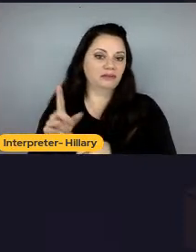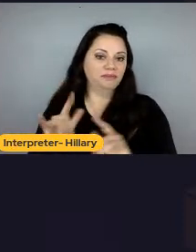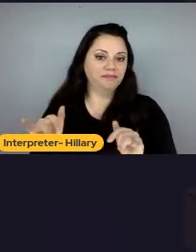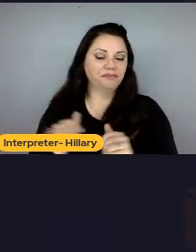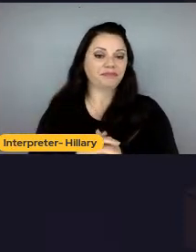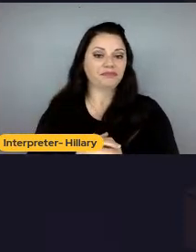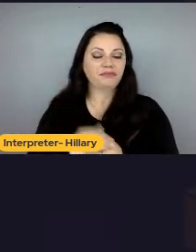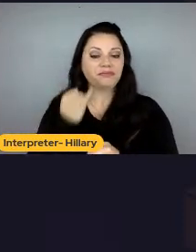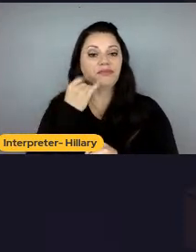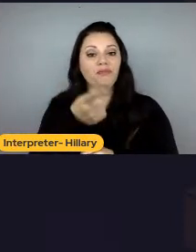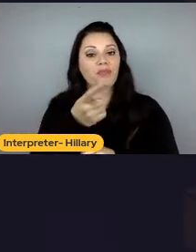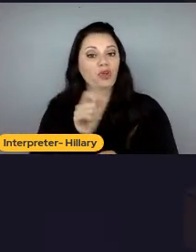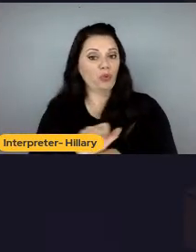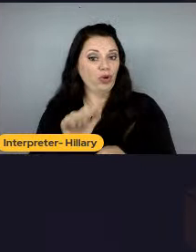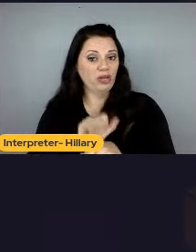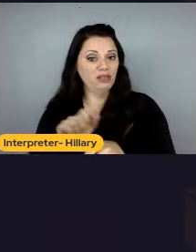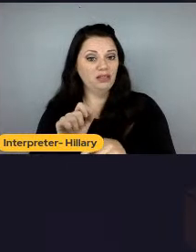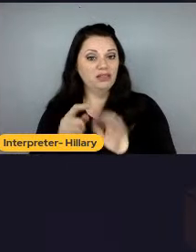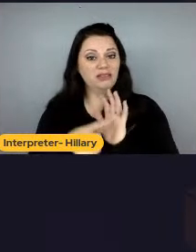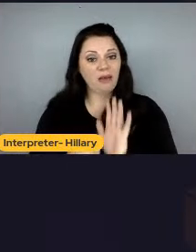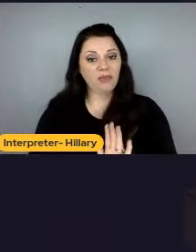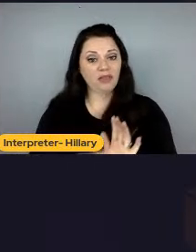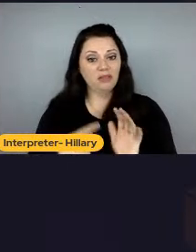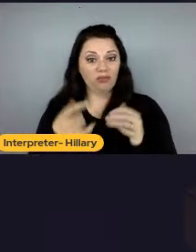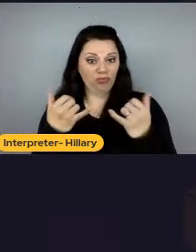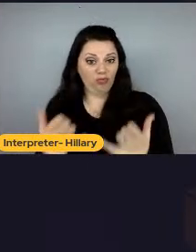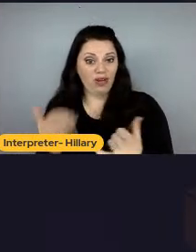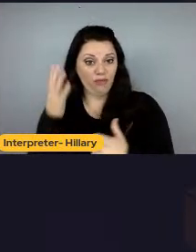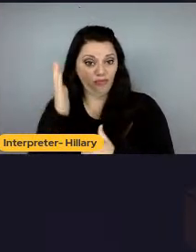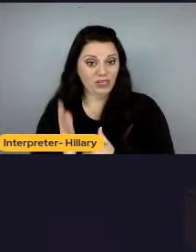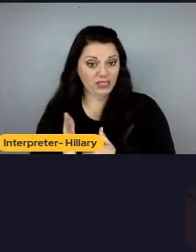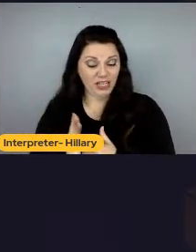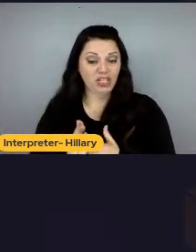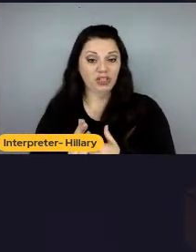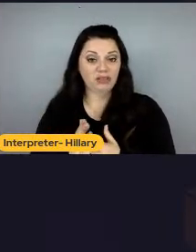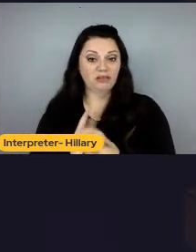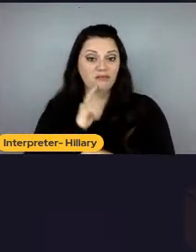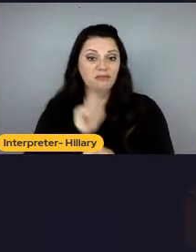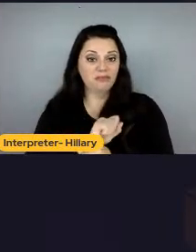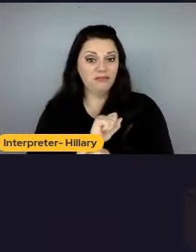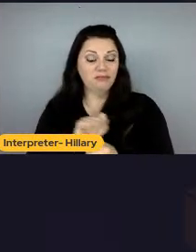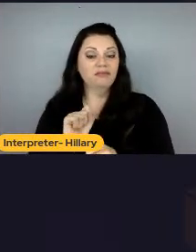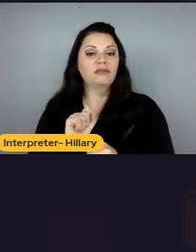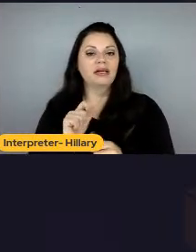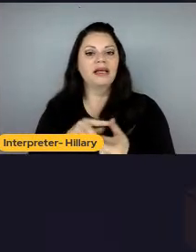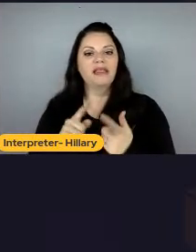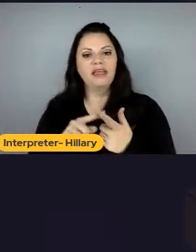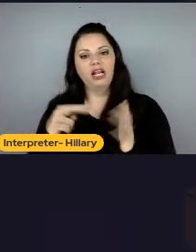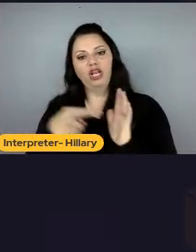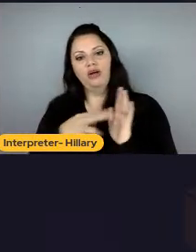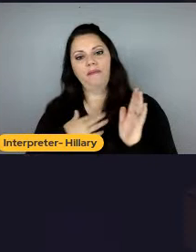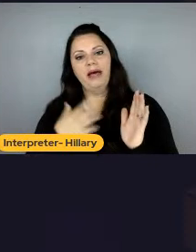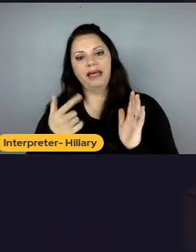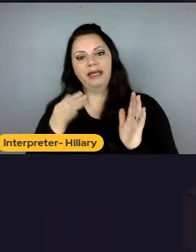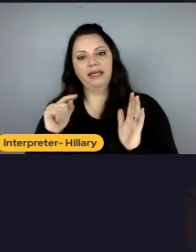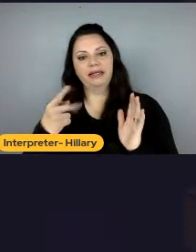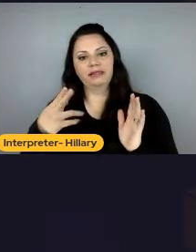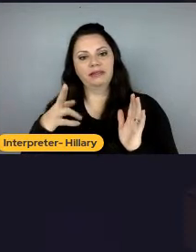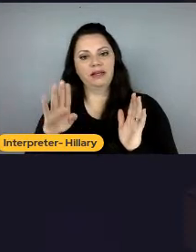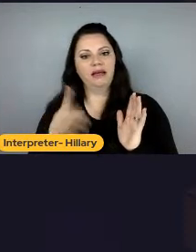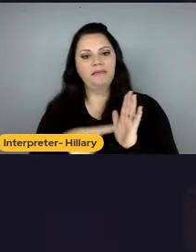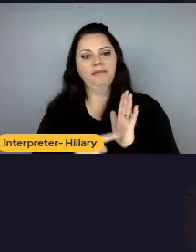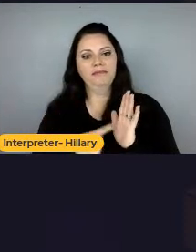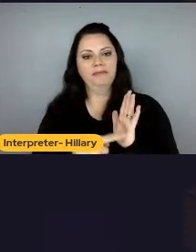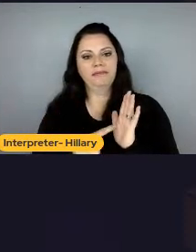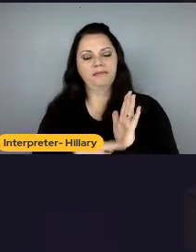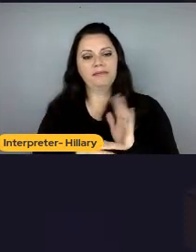for working example of everything I presented today, and more, do not hesitate to go to my GitHub that is showing here.